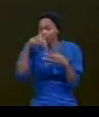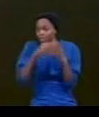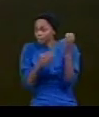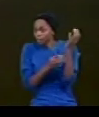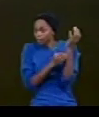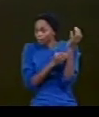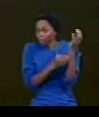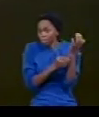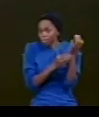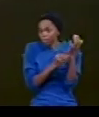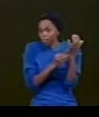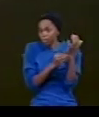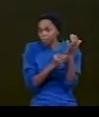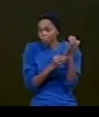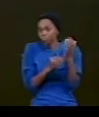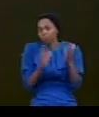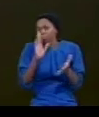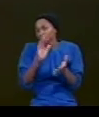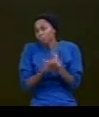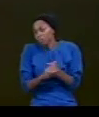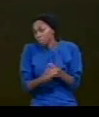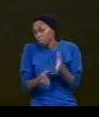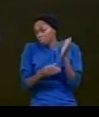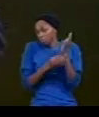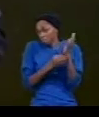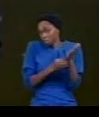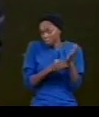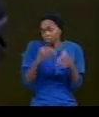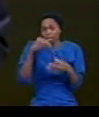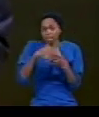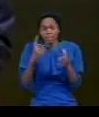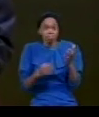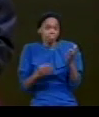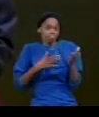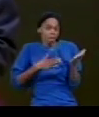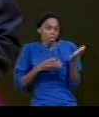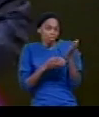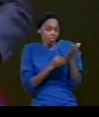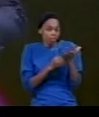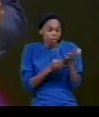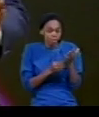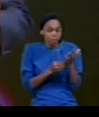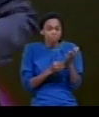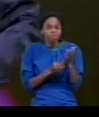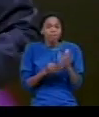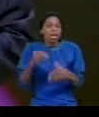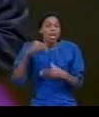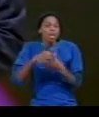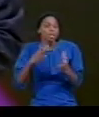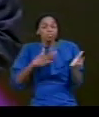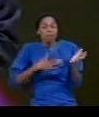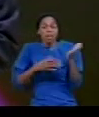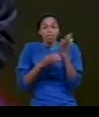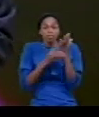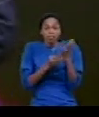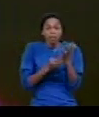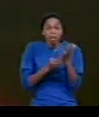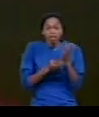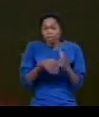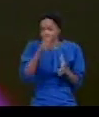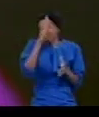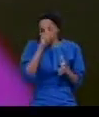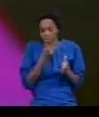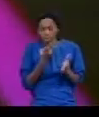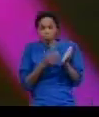in the flesh, marriage flesh, in the flesh, bachelor's flesh, in the flesh, splinter's